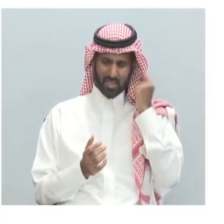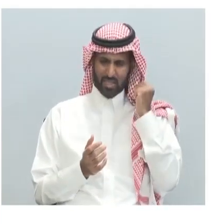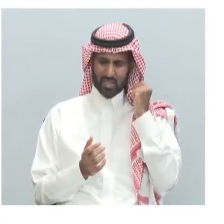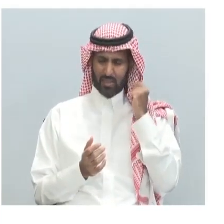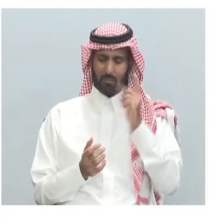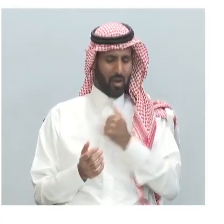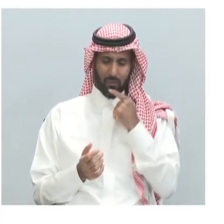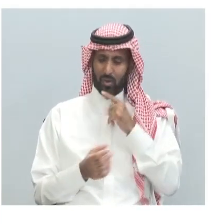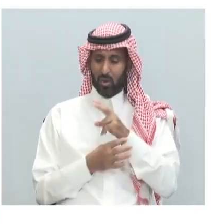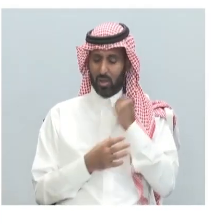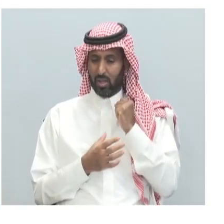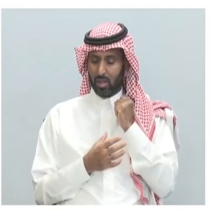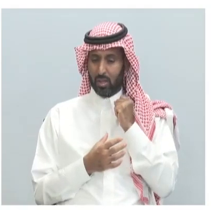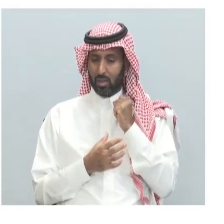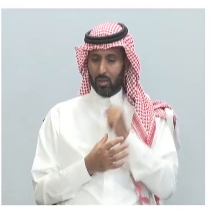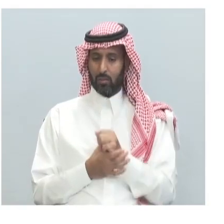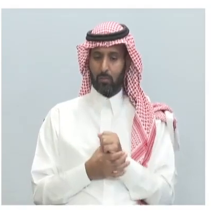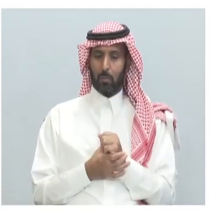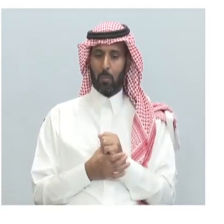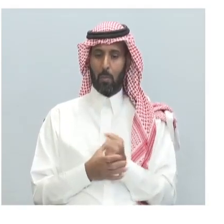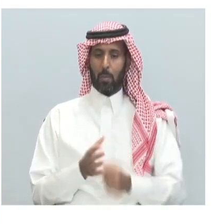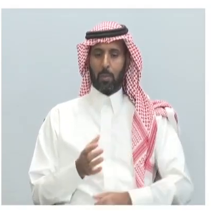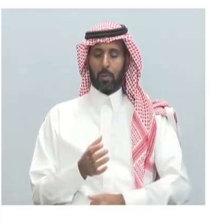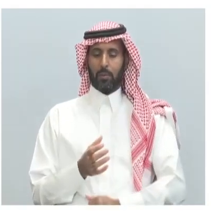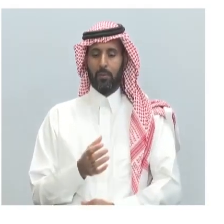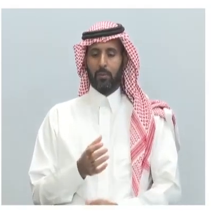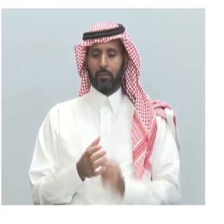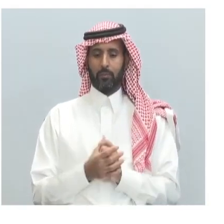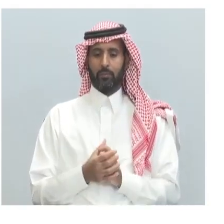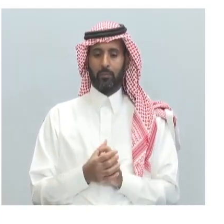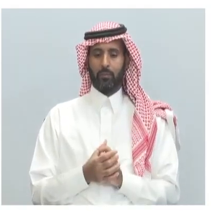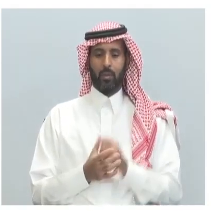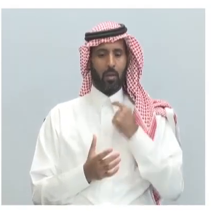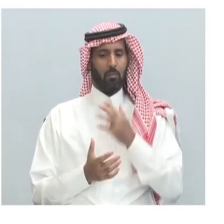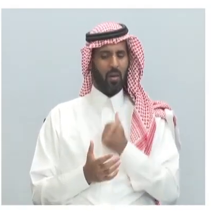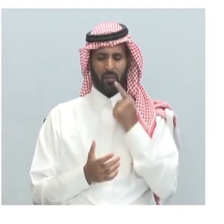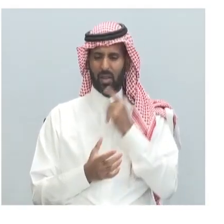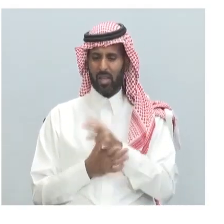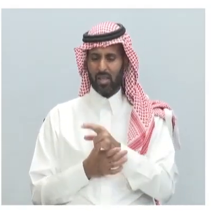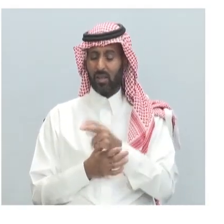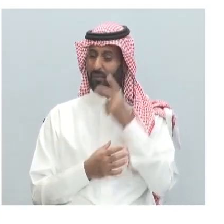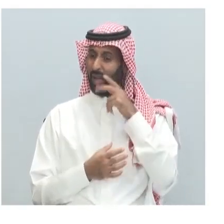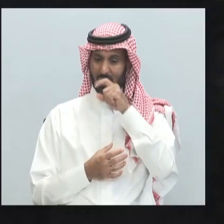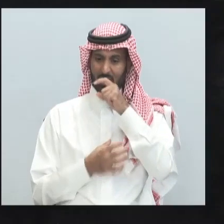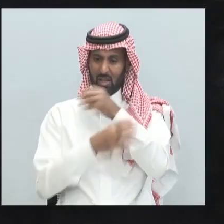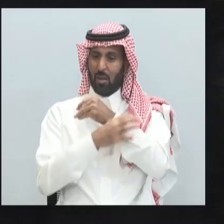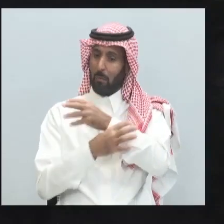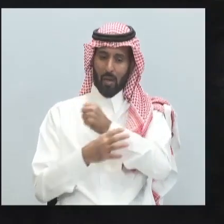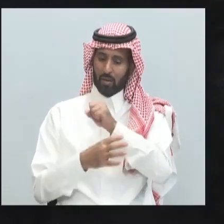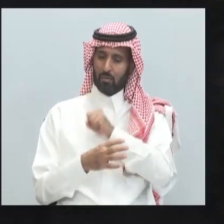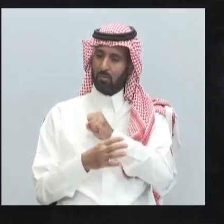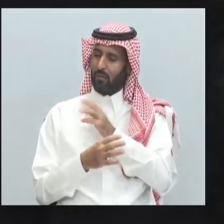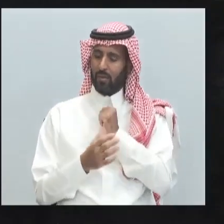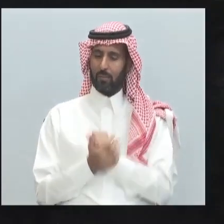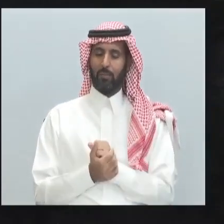is no rock. Yes, what do you think? Yes, we have, but I have no falcons. Okay, I have